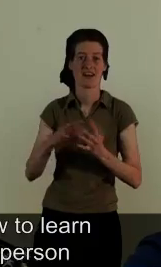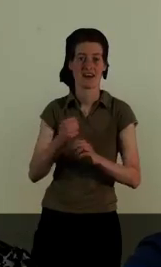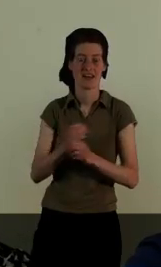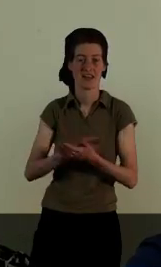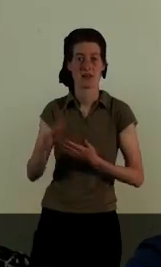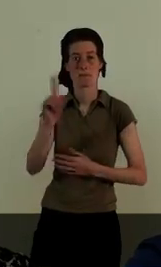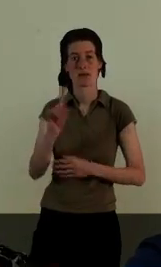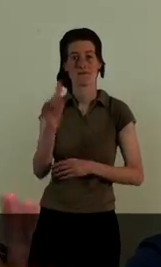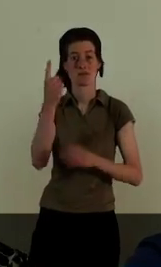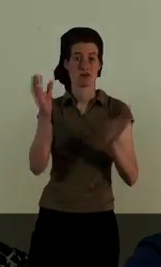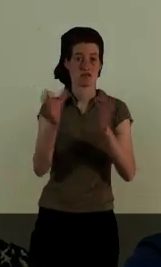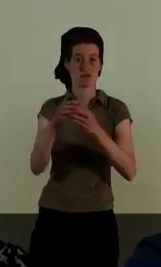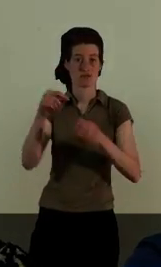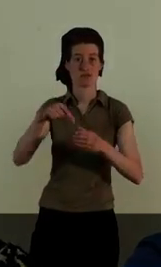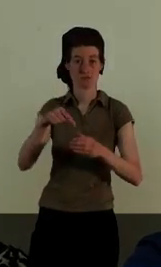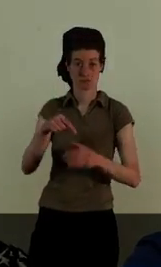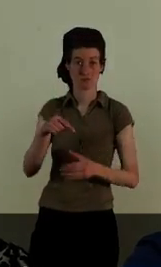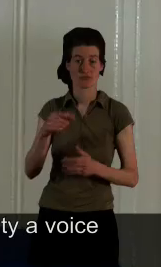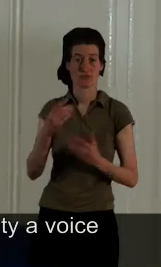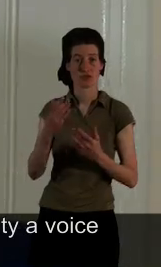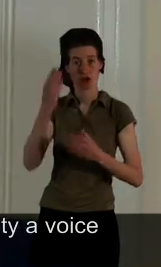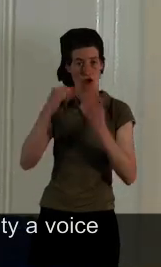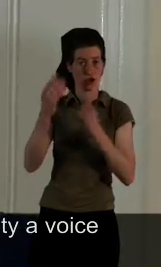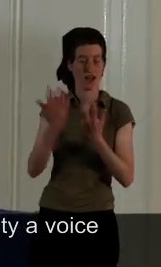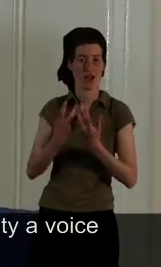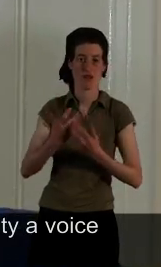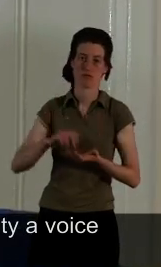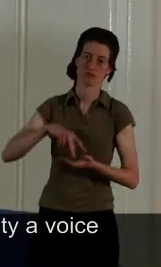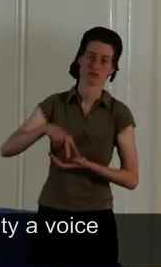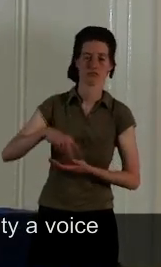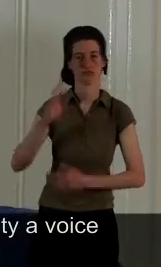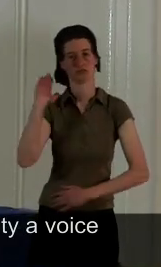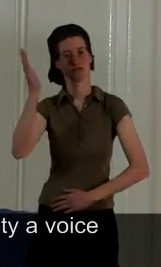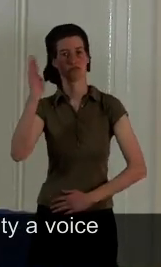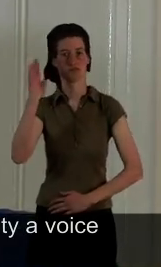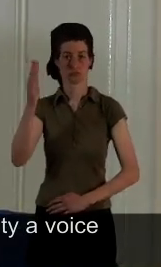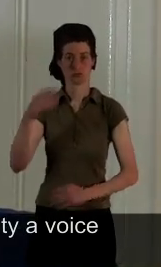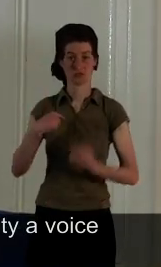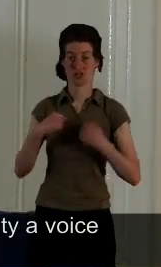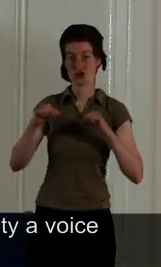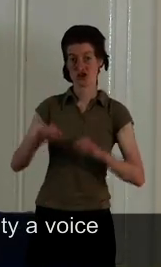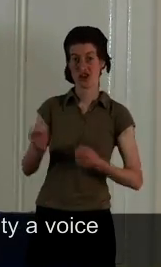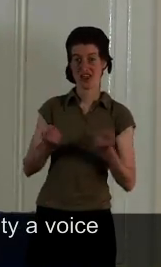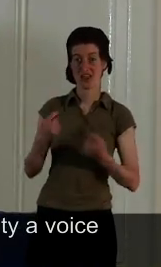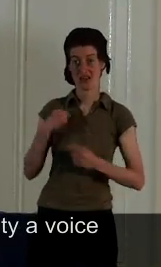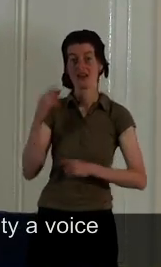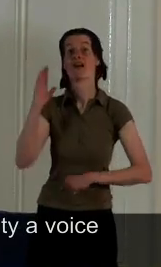I'm the chairperson and I listen as well. It gives people with a learning disability a voice